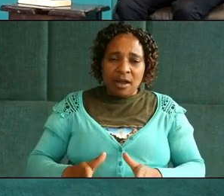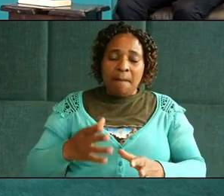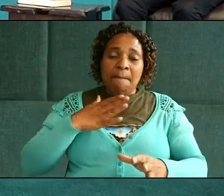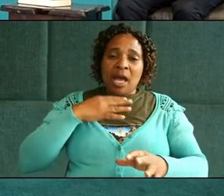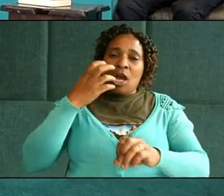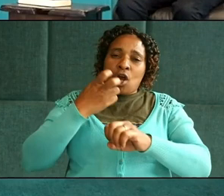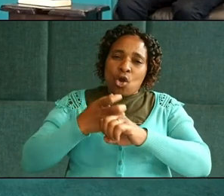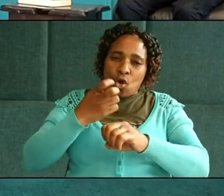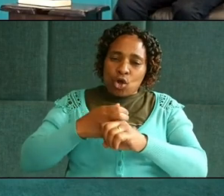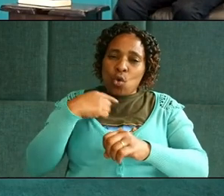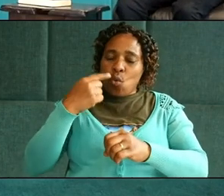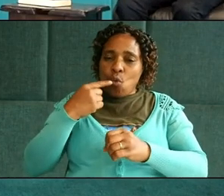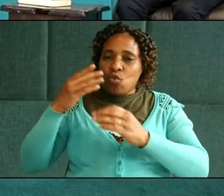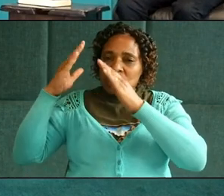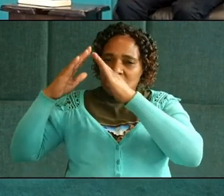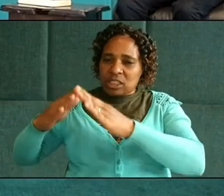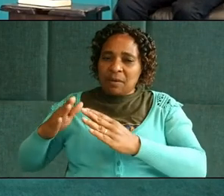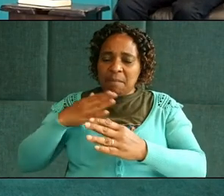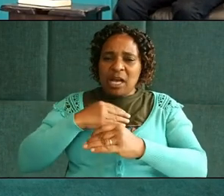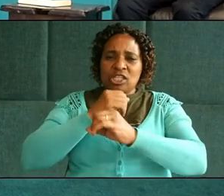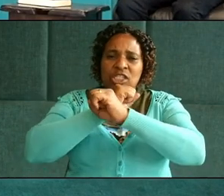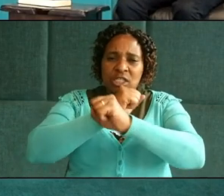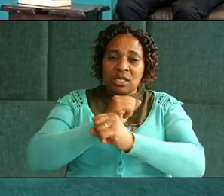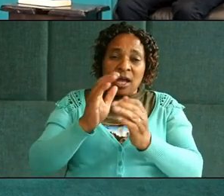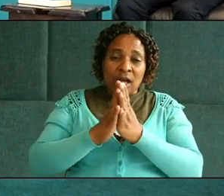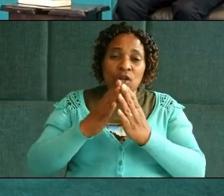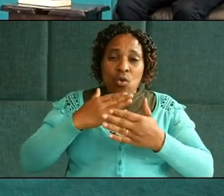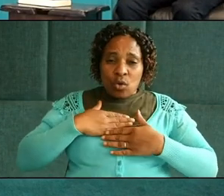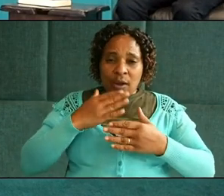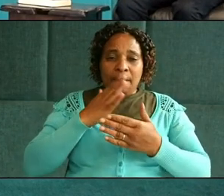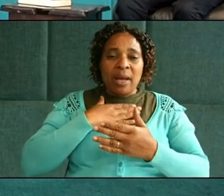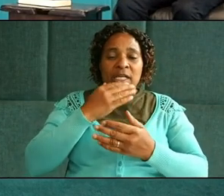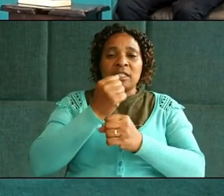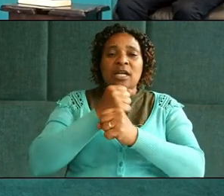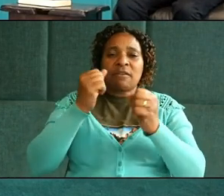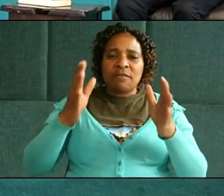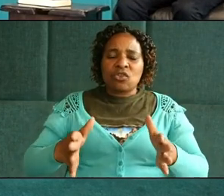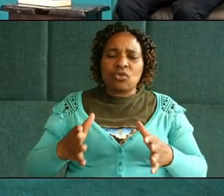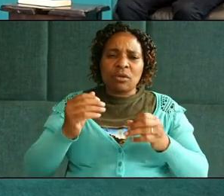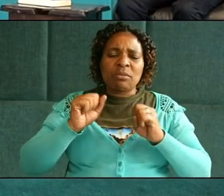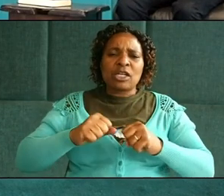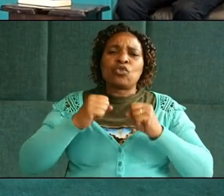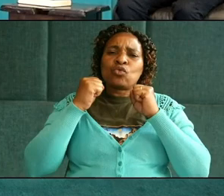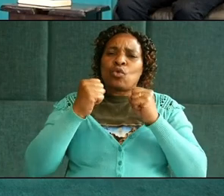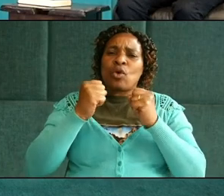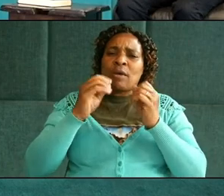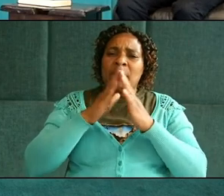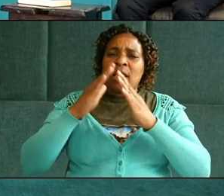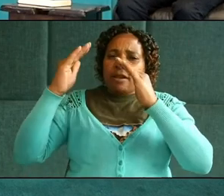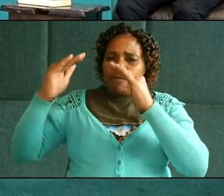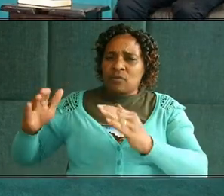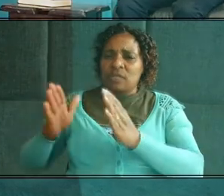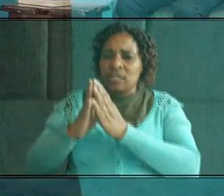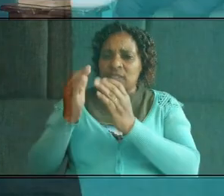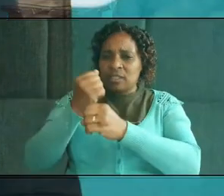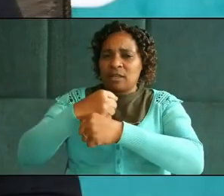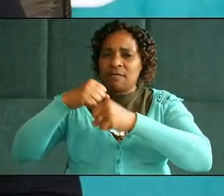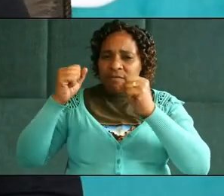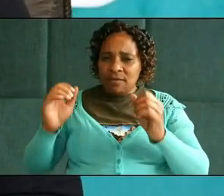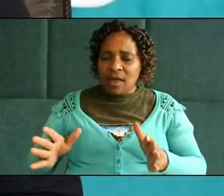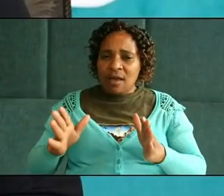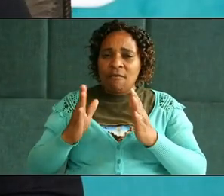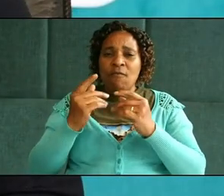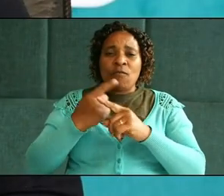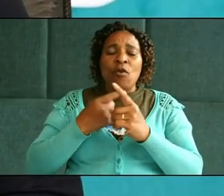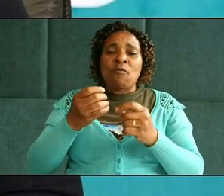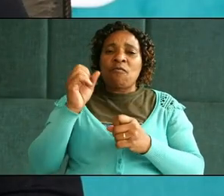in whom I take refuge, my shield and the horn of my salvation. He is my stronghold, my refuge, and my savior. From violent people you